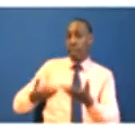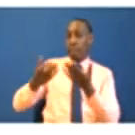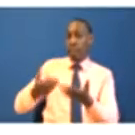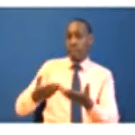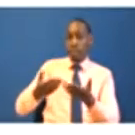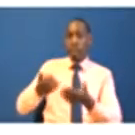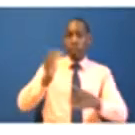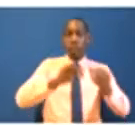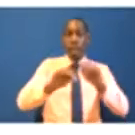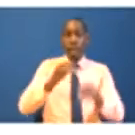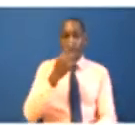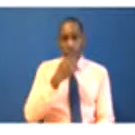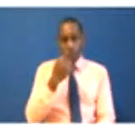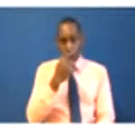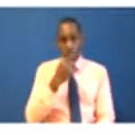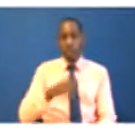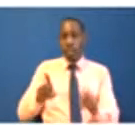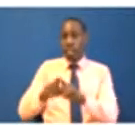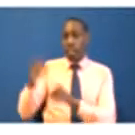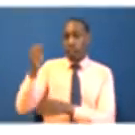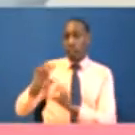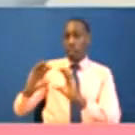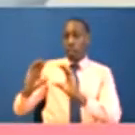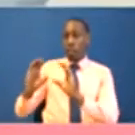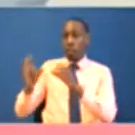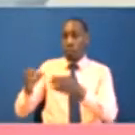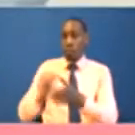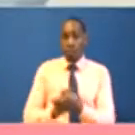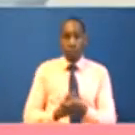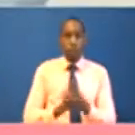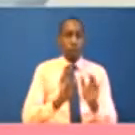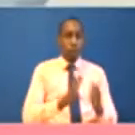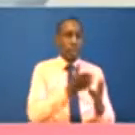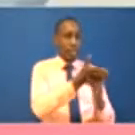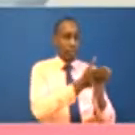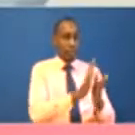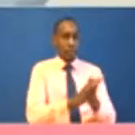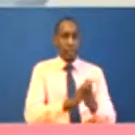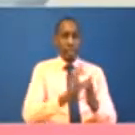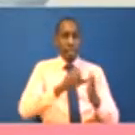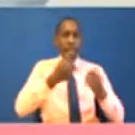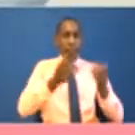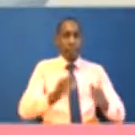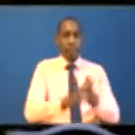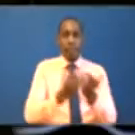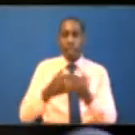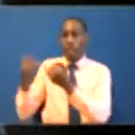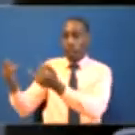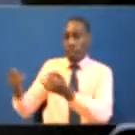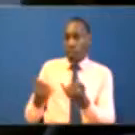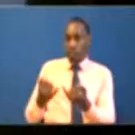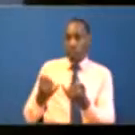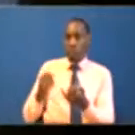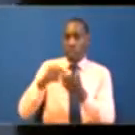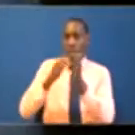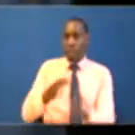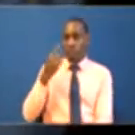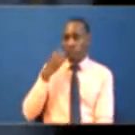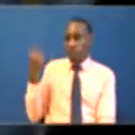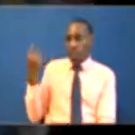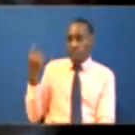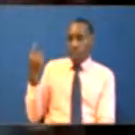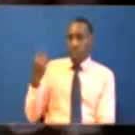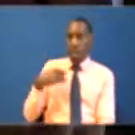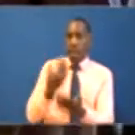gets elected um and that the political party again i'm gonna interrupt you i'm gonna give you a chance to carry on let me introduce one of the candidates who's just